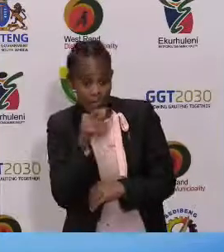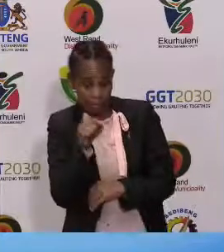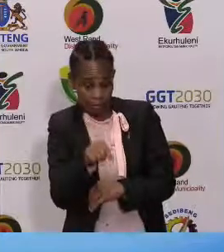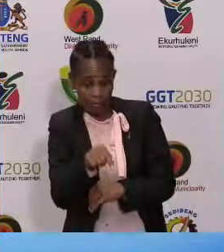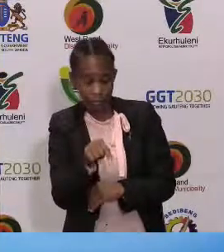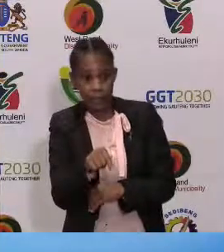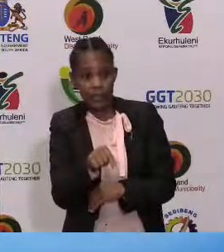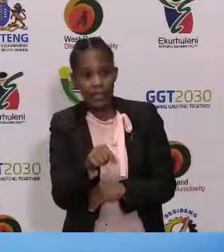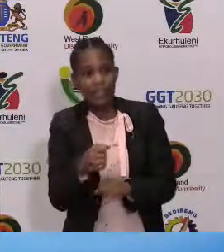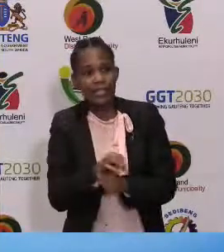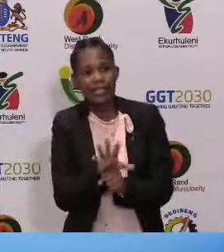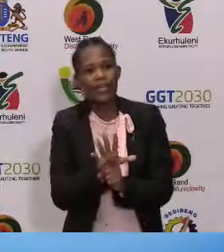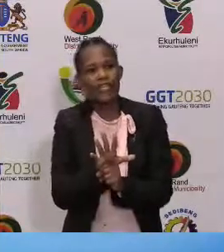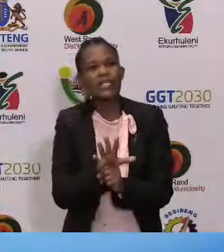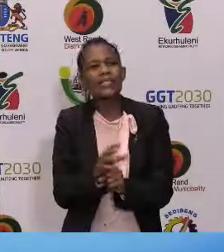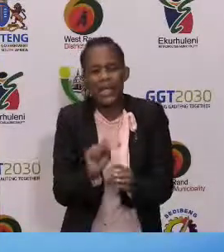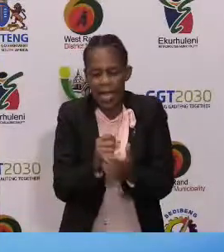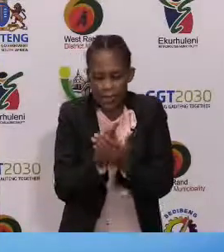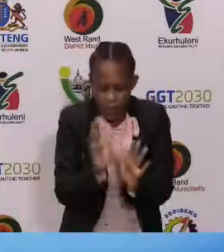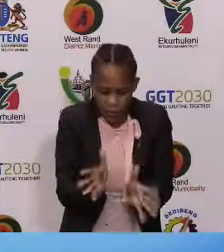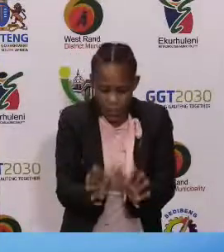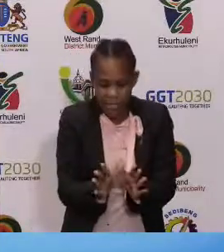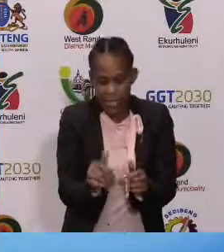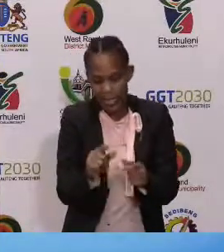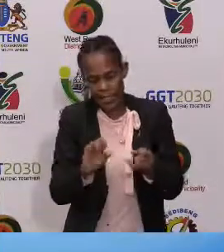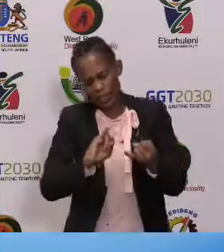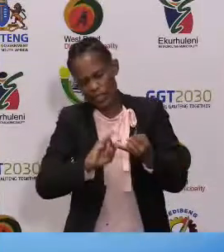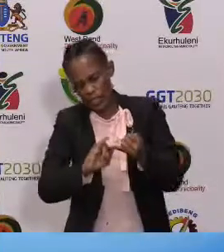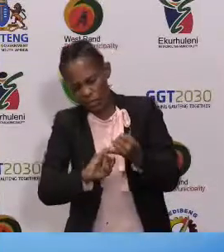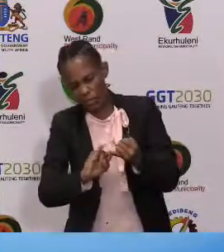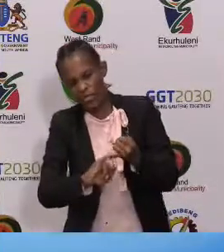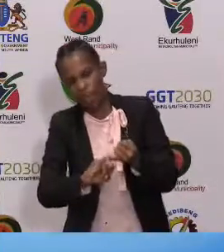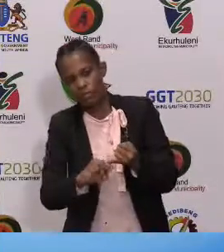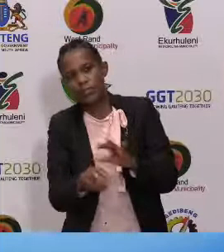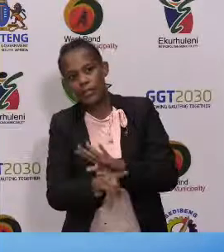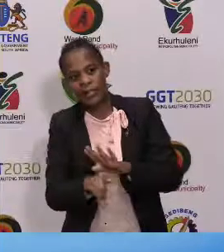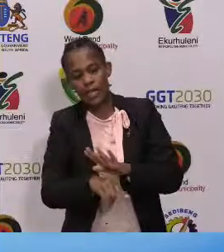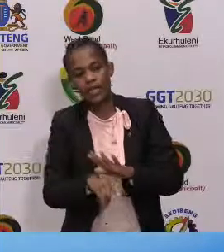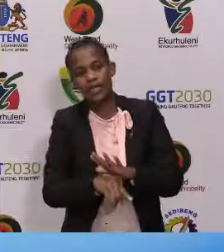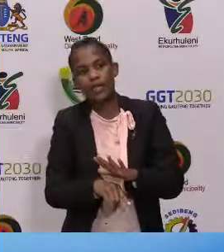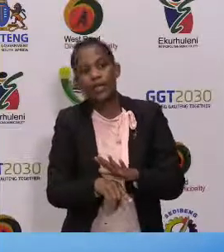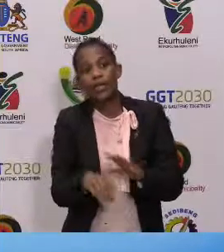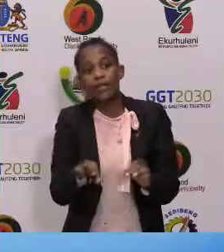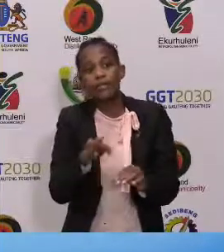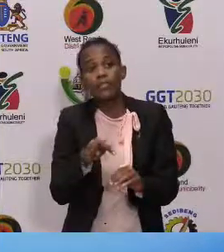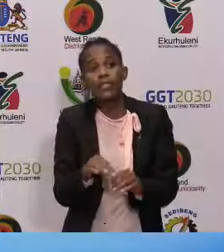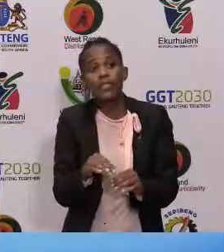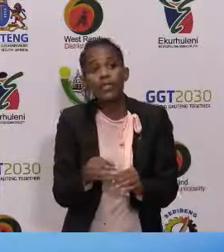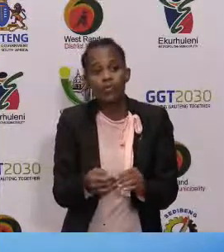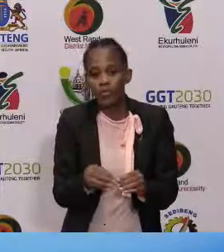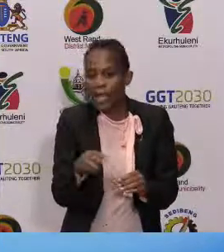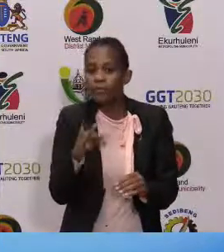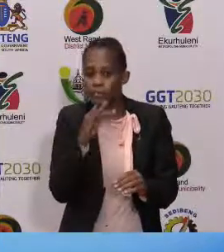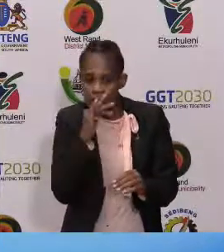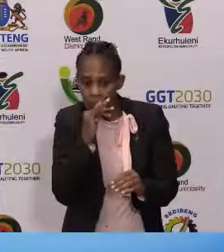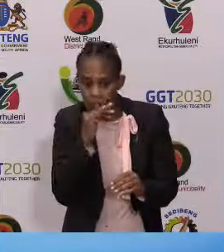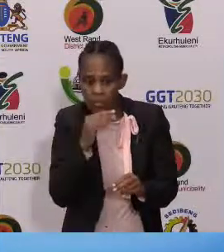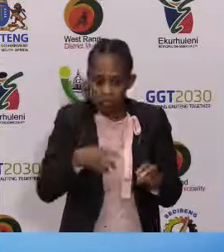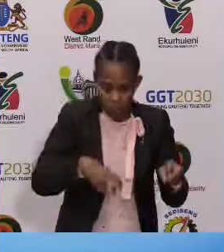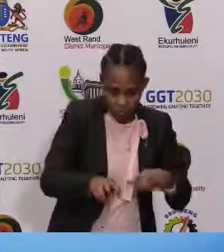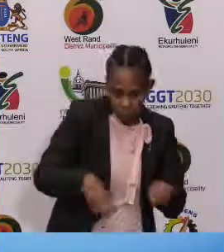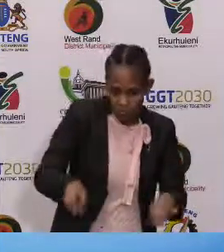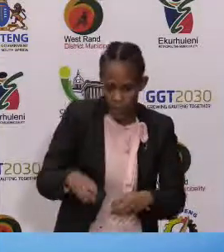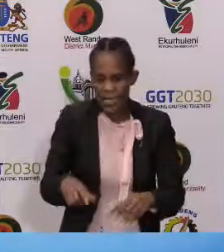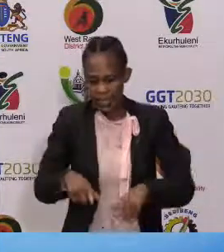amount of infection that's taken place, even at the sub-district level in the same province that we live in. And that has got to do with mobility of people, it's got to do with